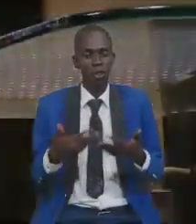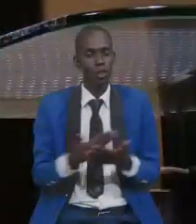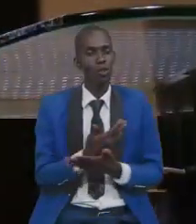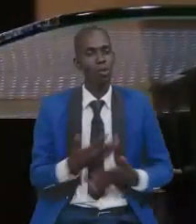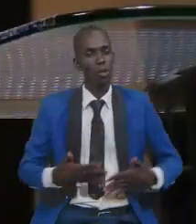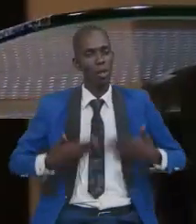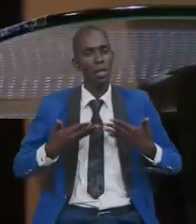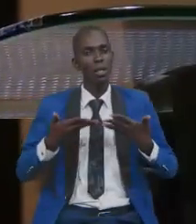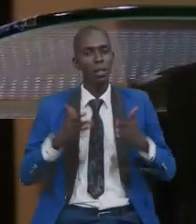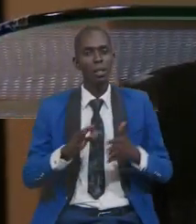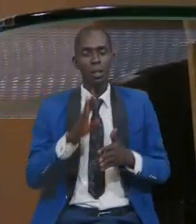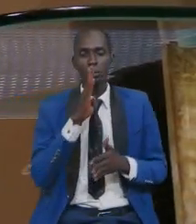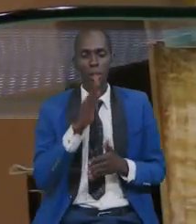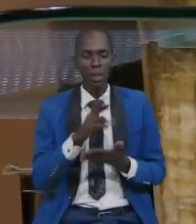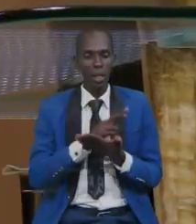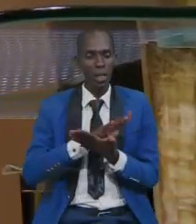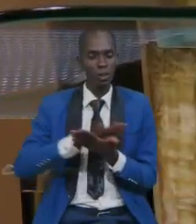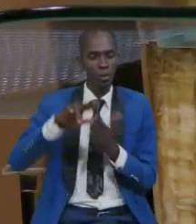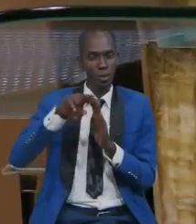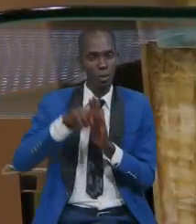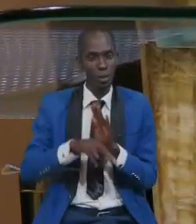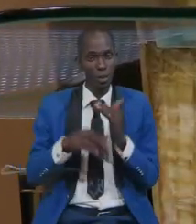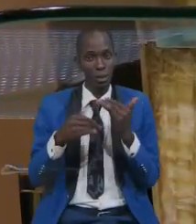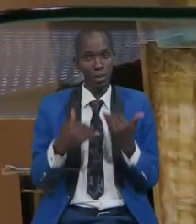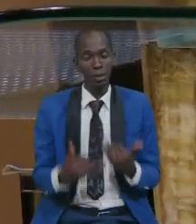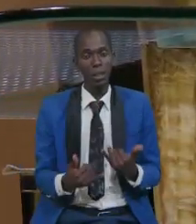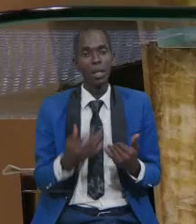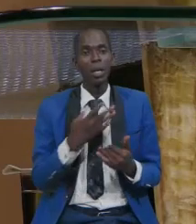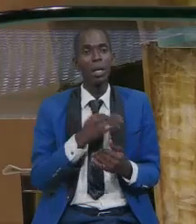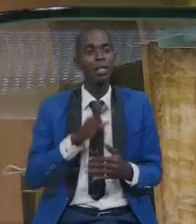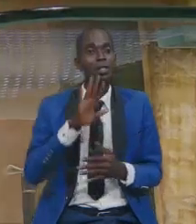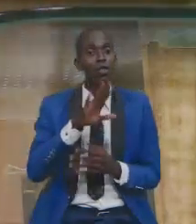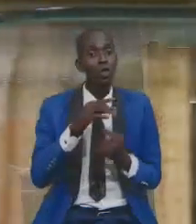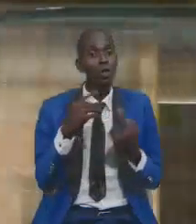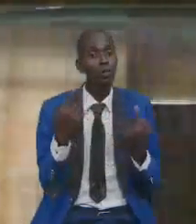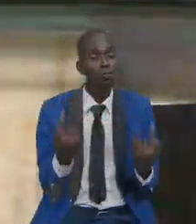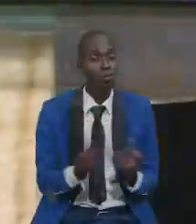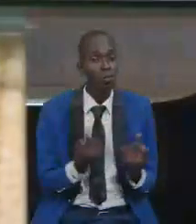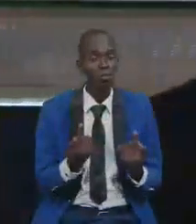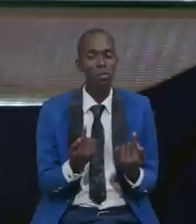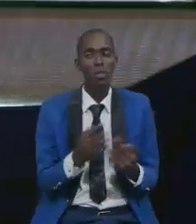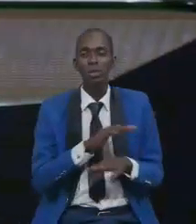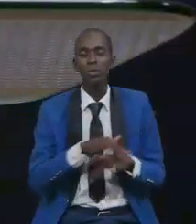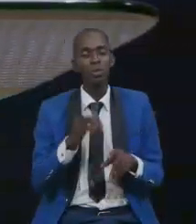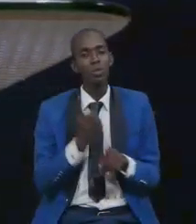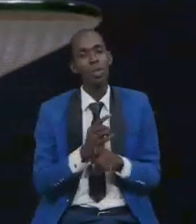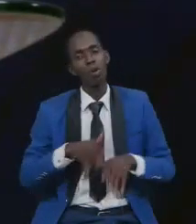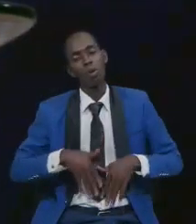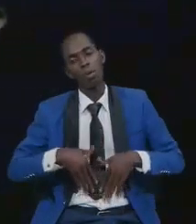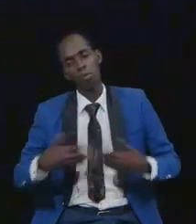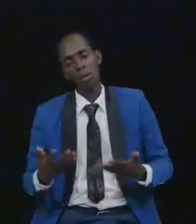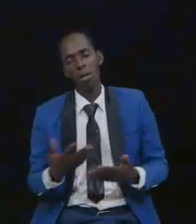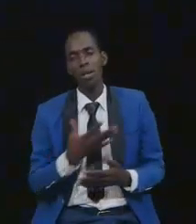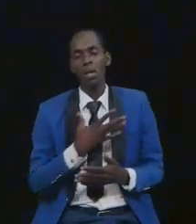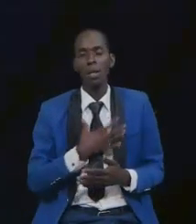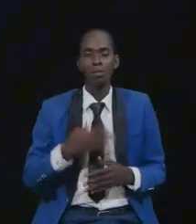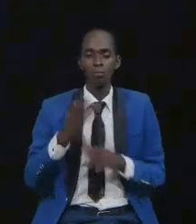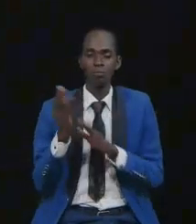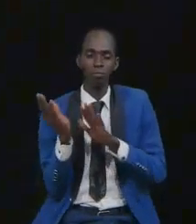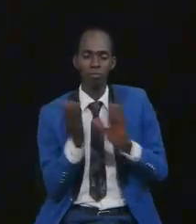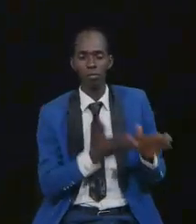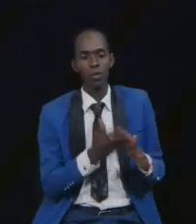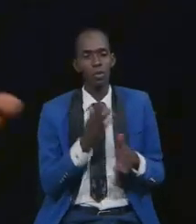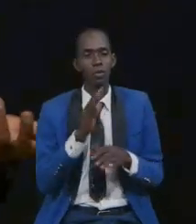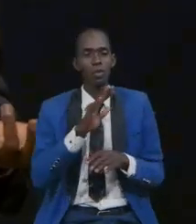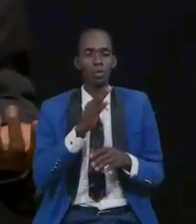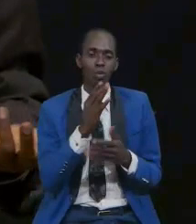be righteousness and thine iniquities. No, don't just confess and forsake only one iniquity, only